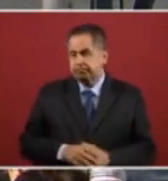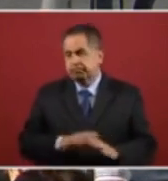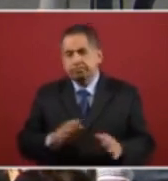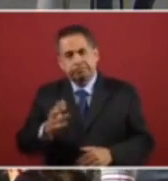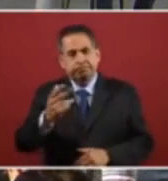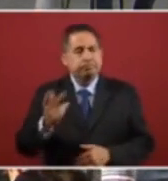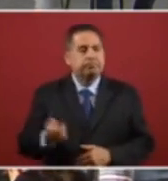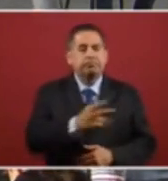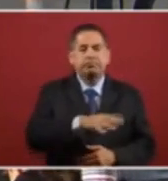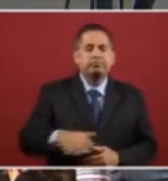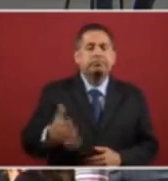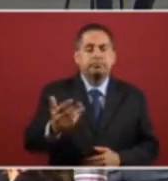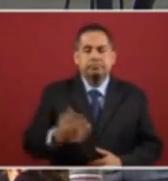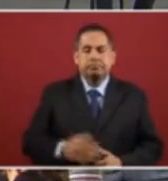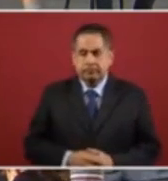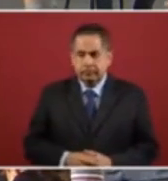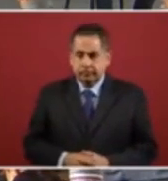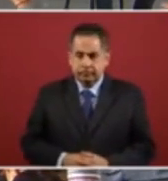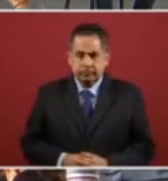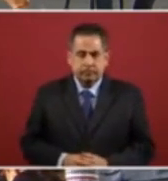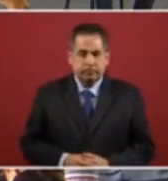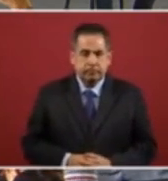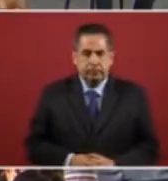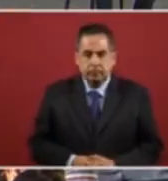So now let's go on.